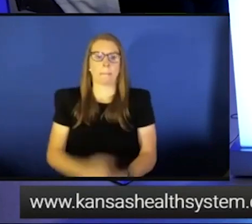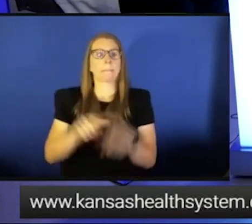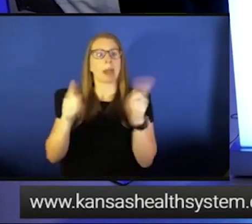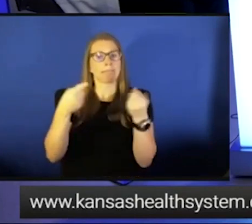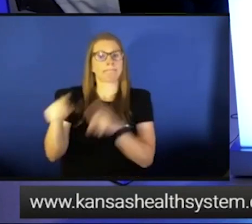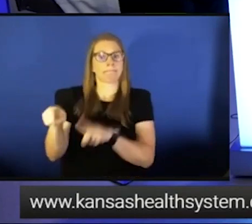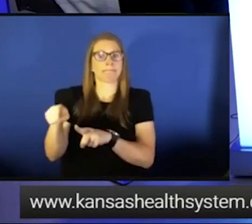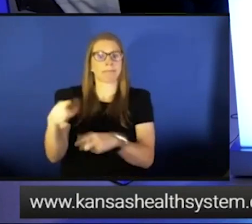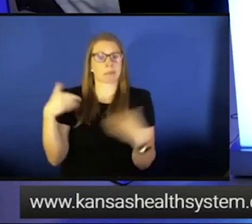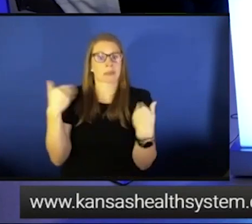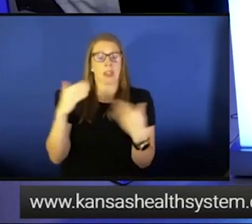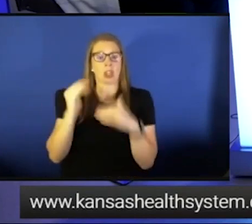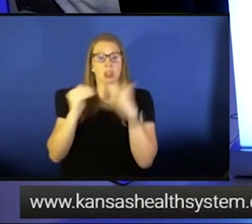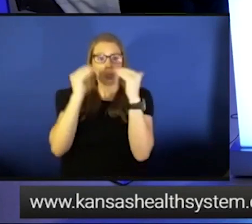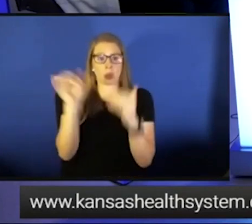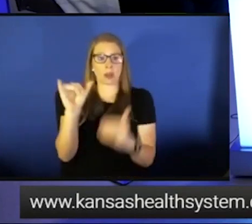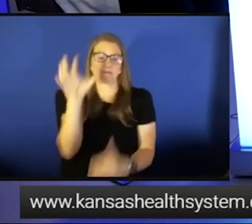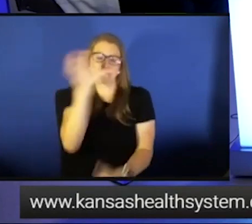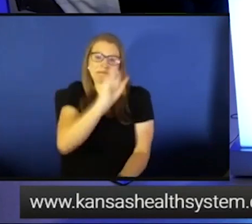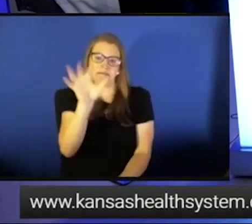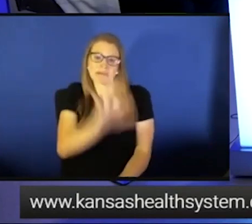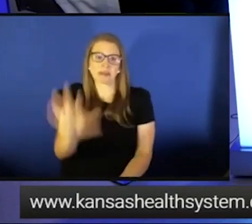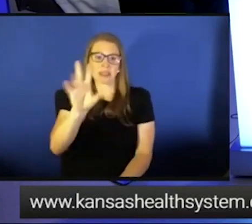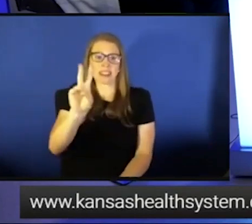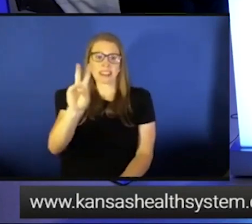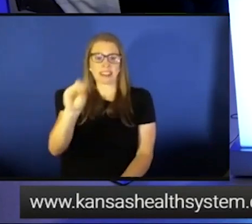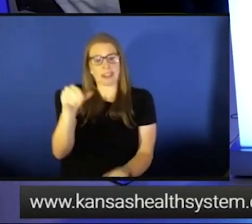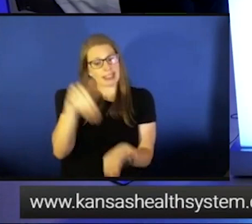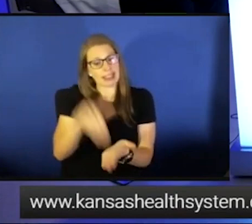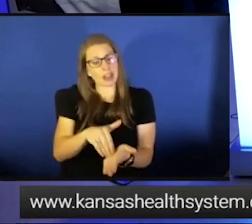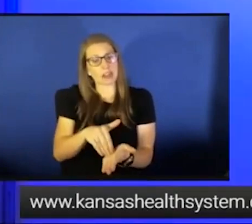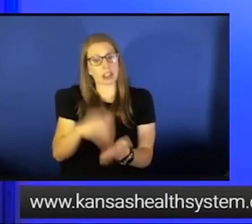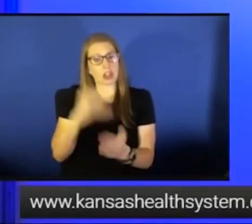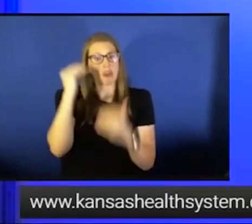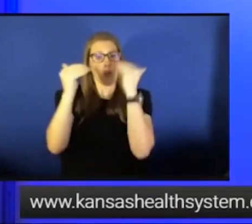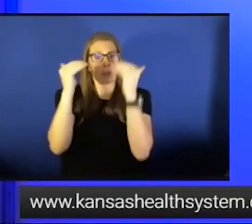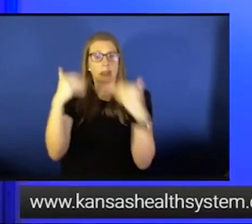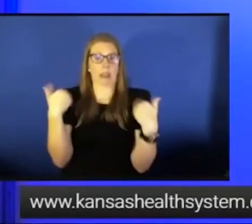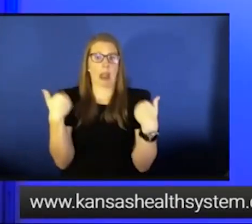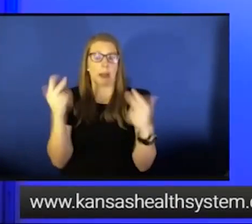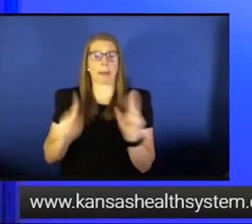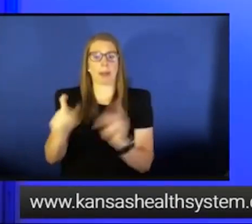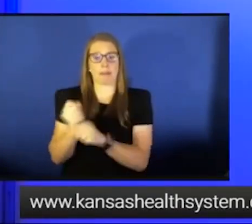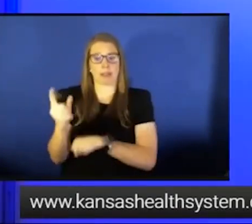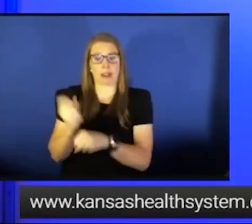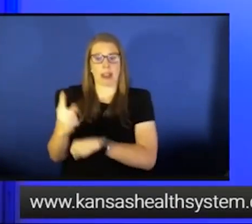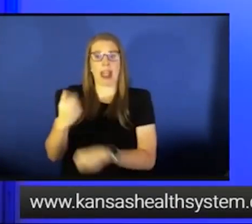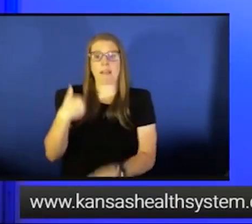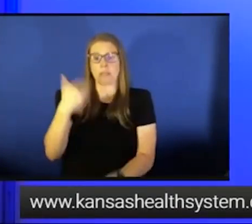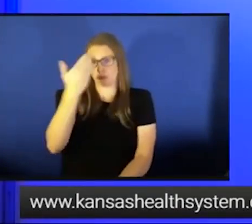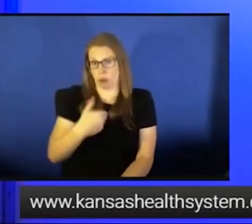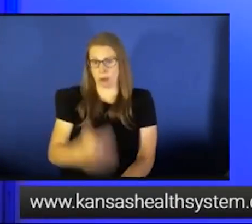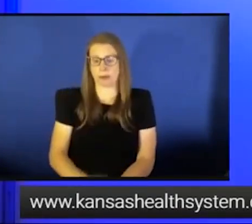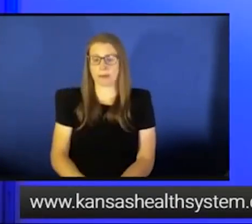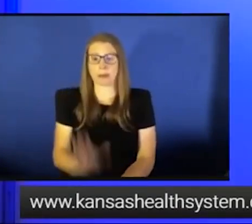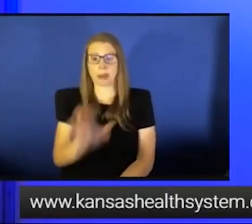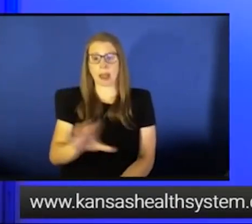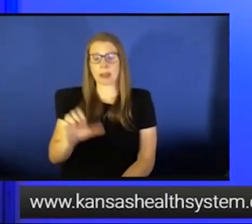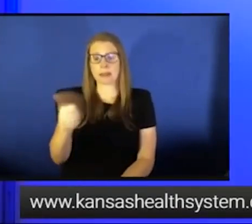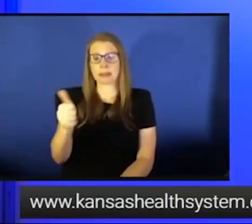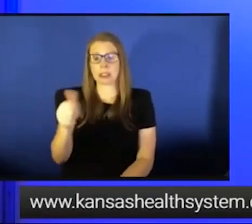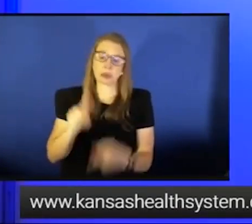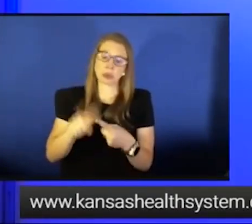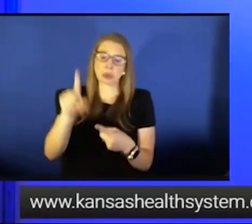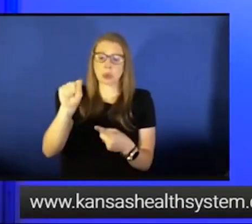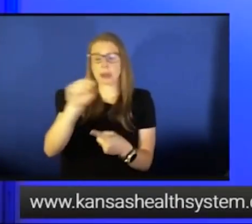adults. It's estimated about 70,000 adults or young people a year have a stroke. About 10 to 20% of